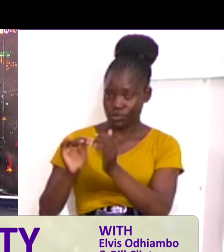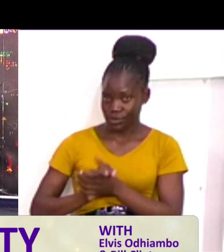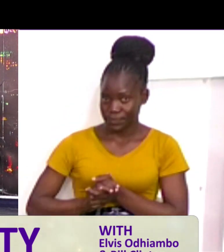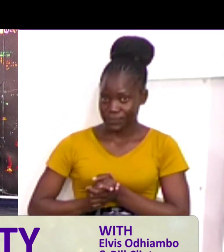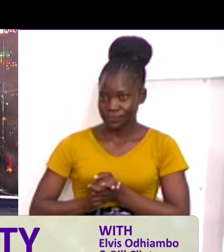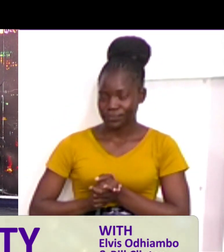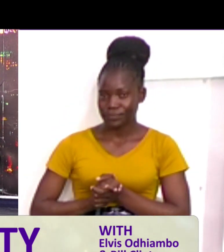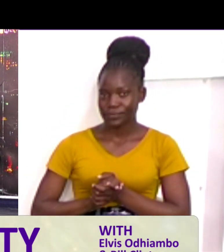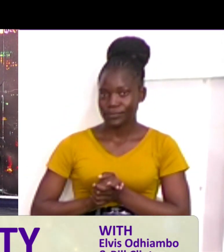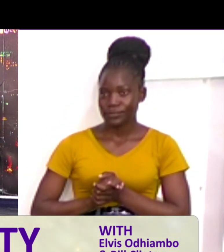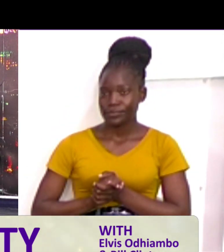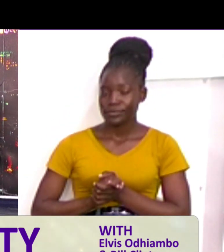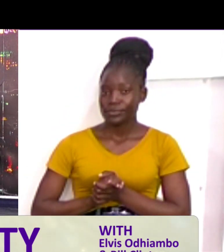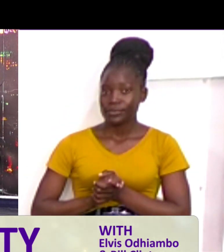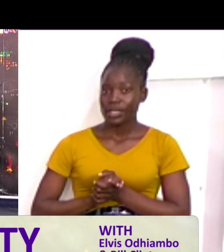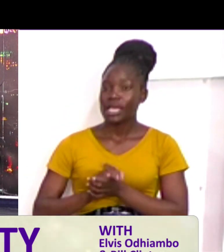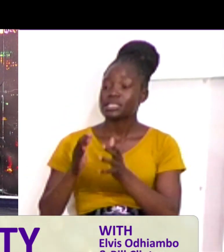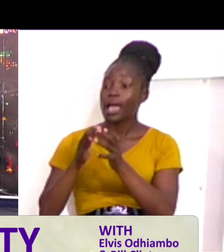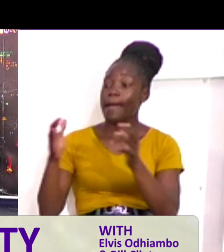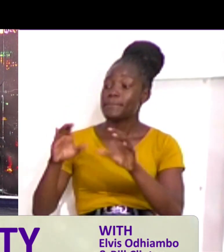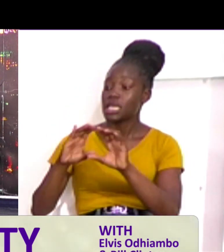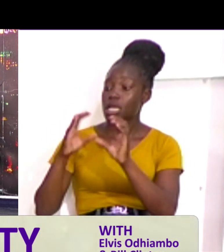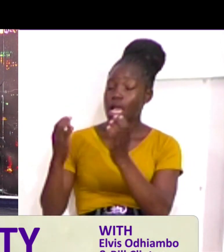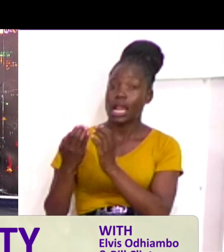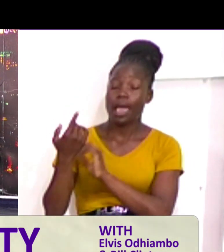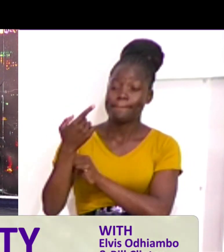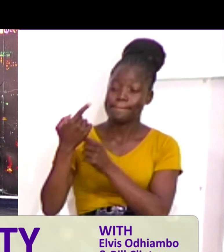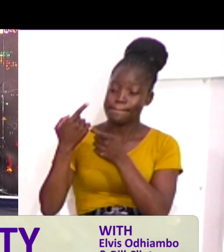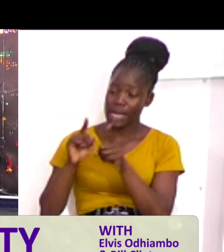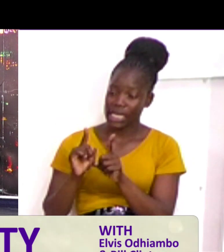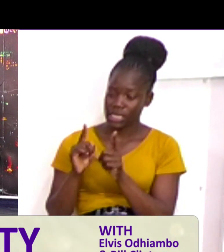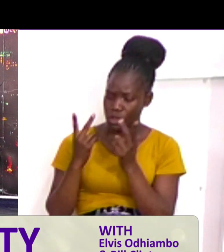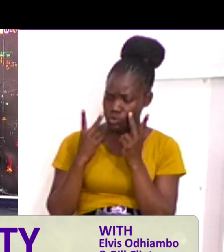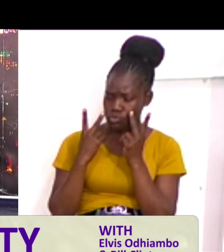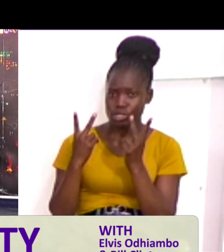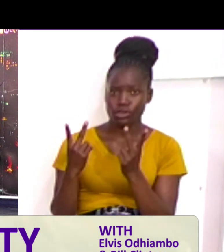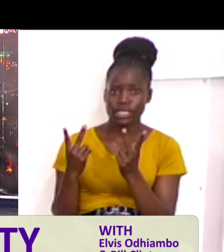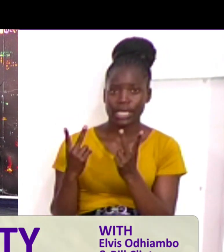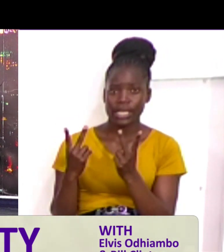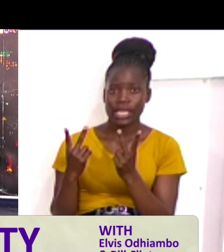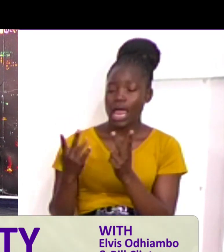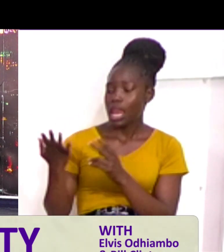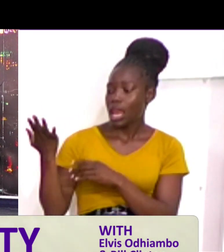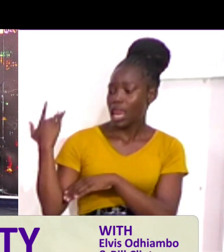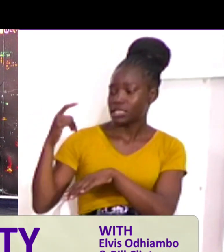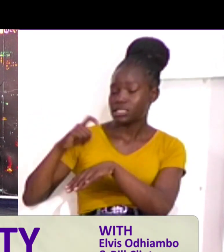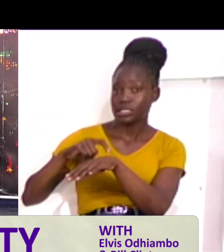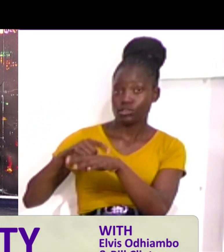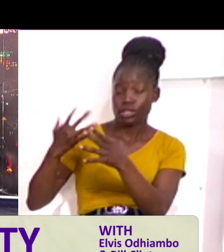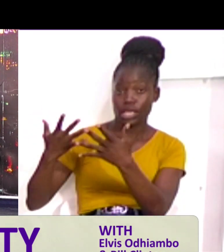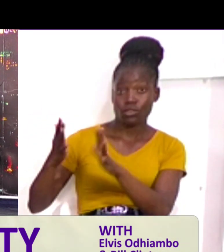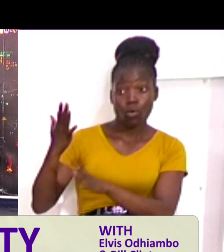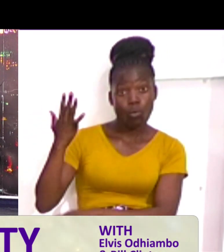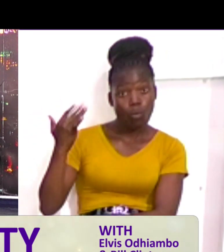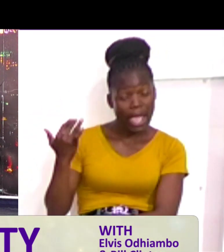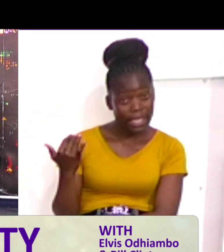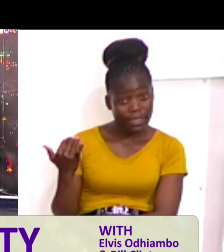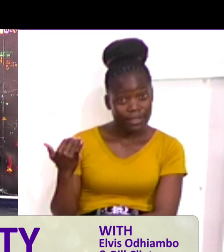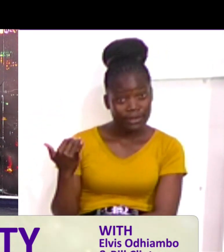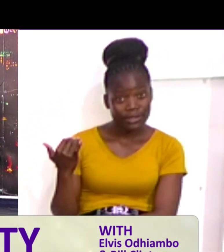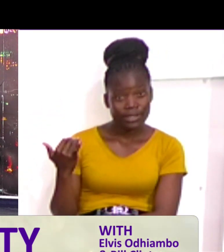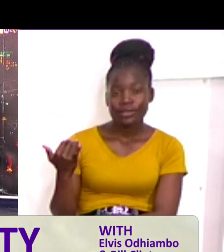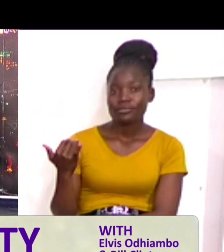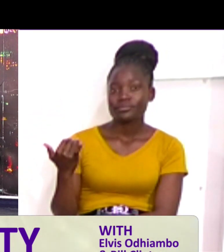Arsenal is a big club, but when you look at last season, they lost the Premier League